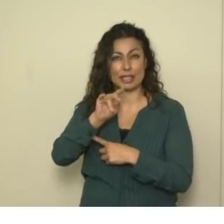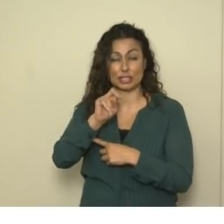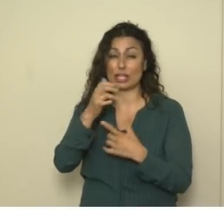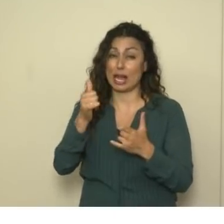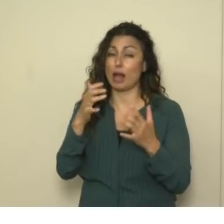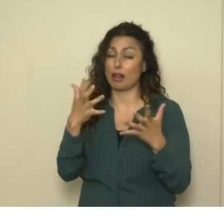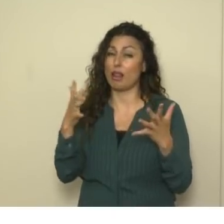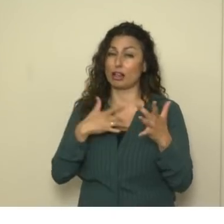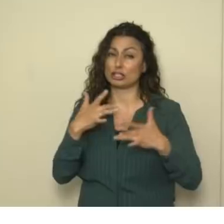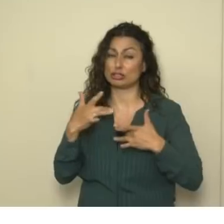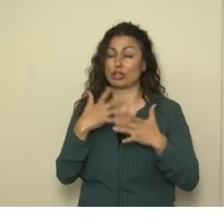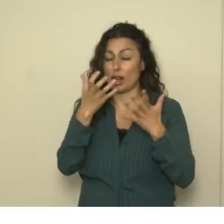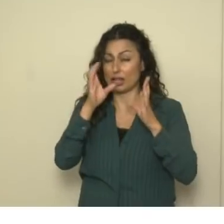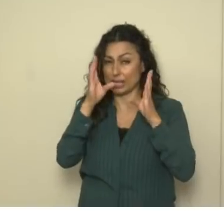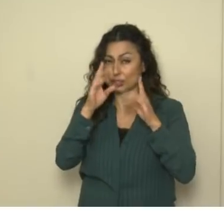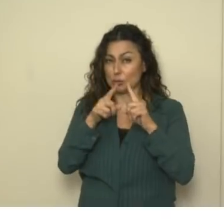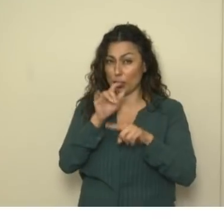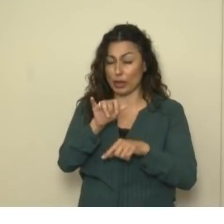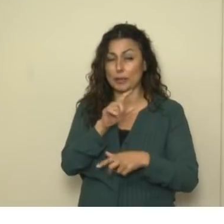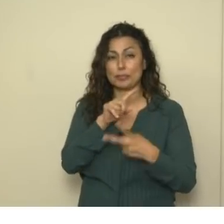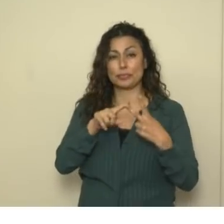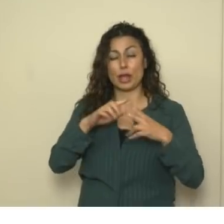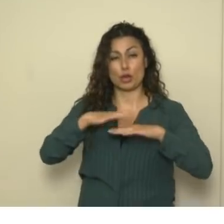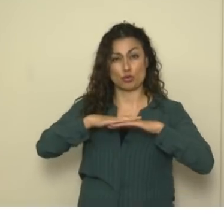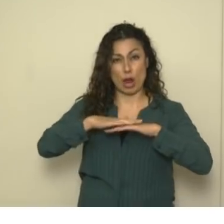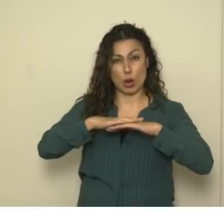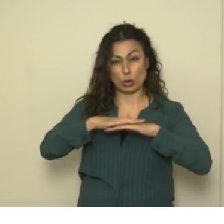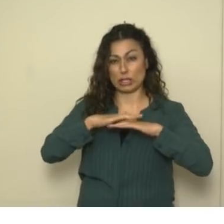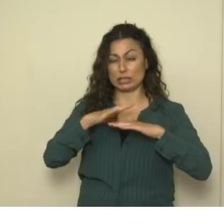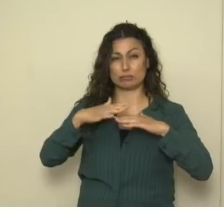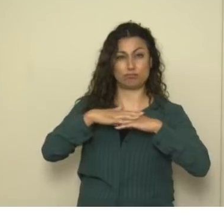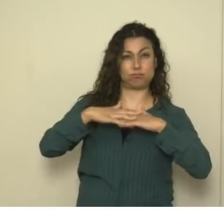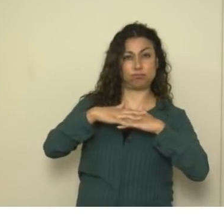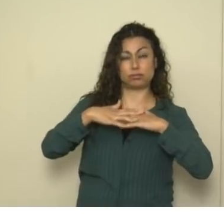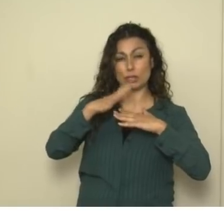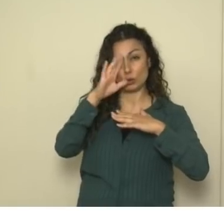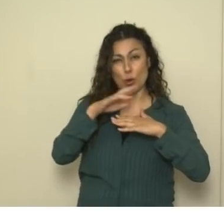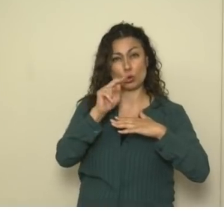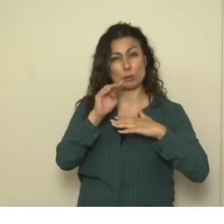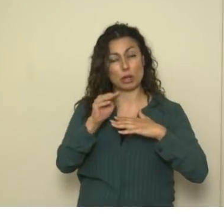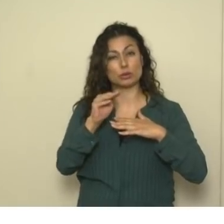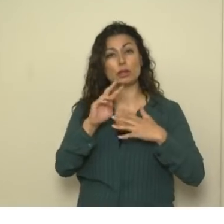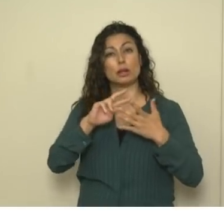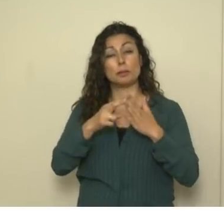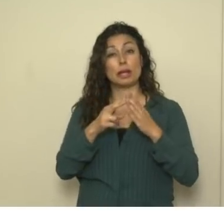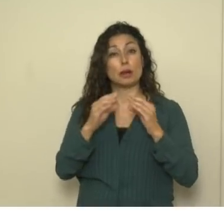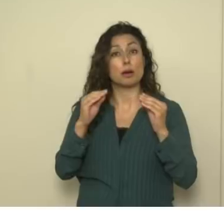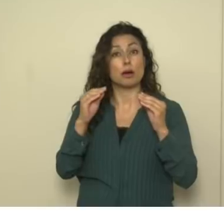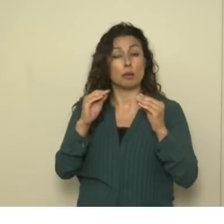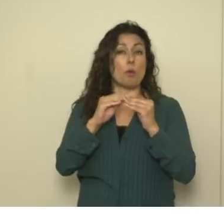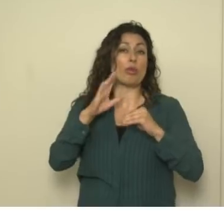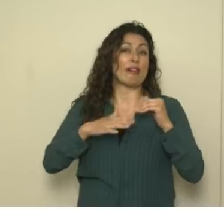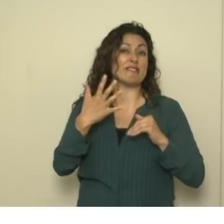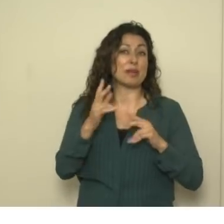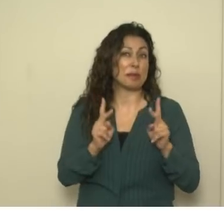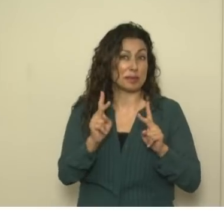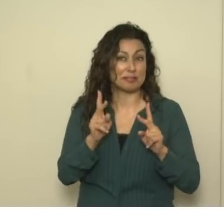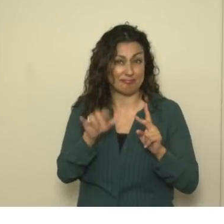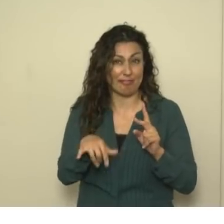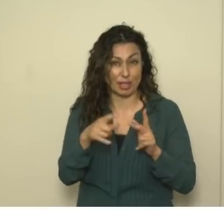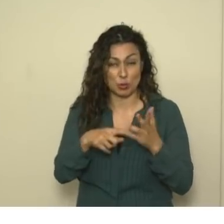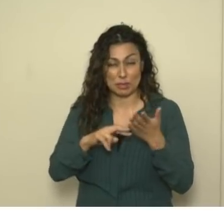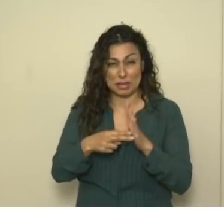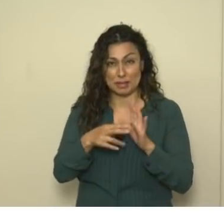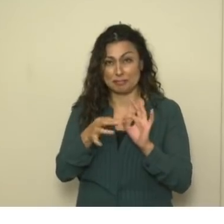with COVID, a lot of attention there. Crowded places, you remember a crowd in New Mexico is 5 people, and so that's